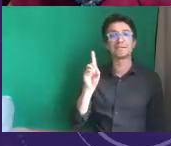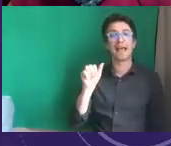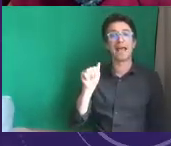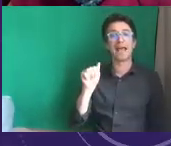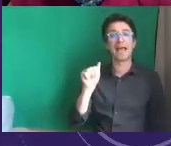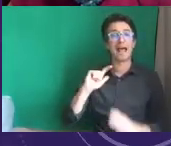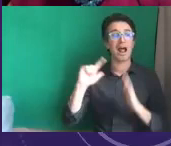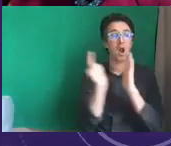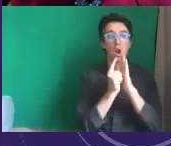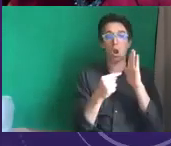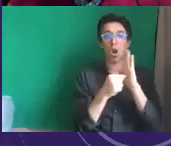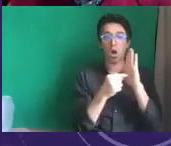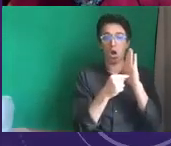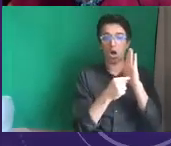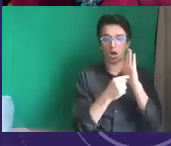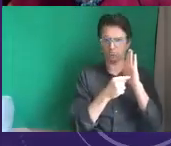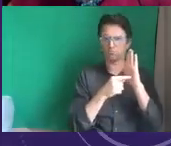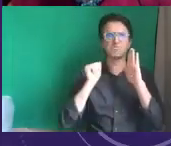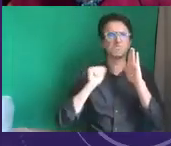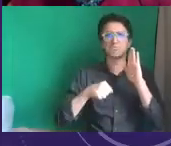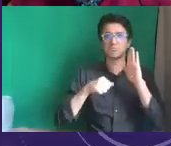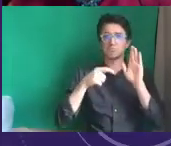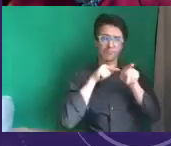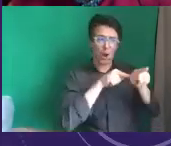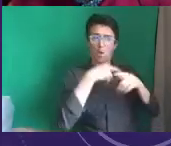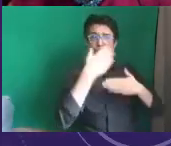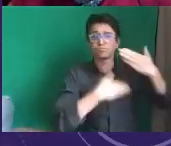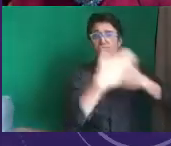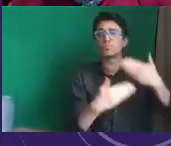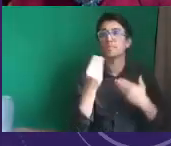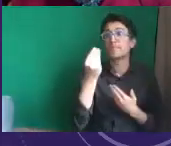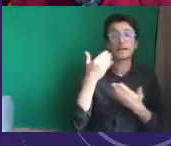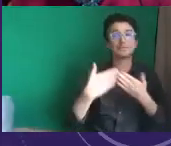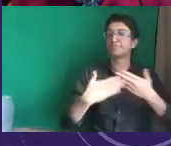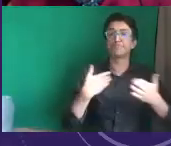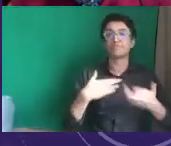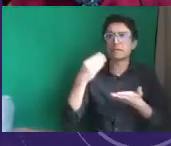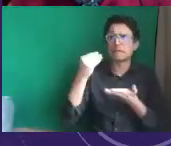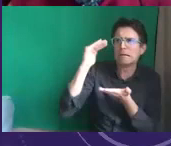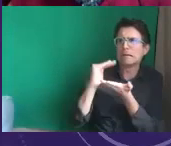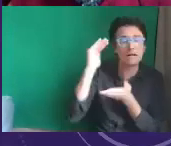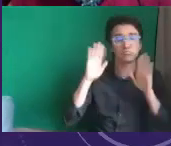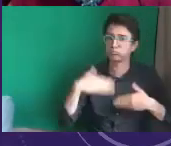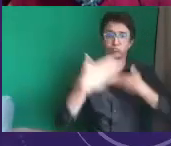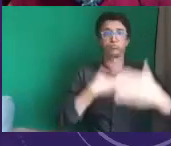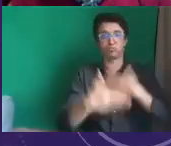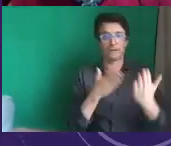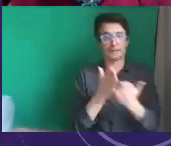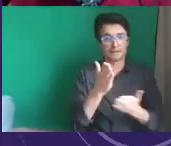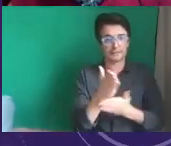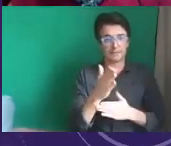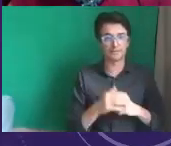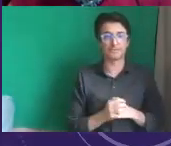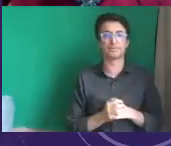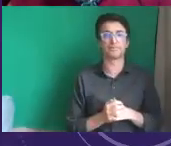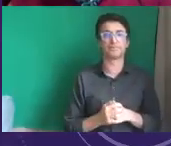is that they do not always tell you how to do that, and that's the point for today. So this is an overview of what I'm going to be